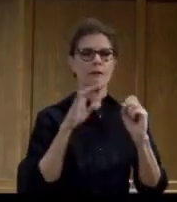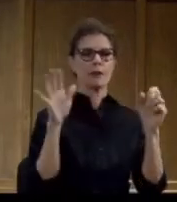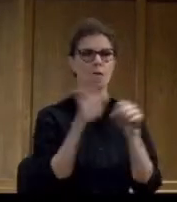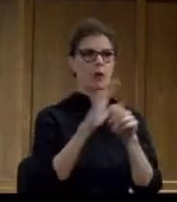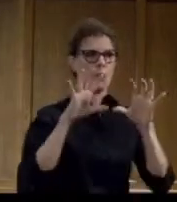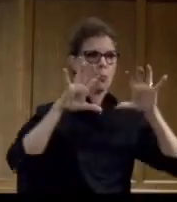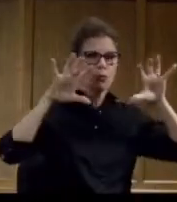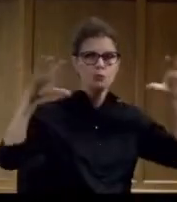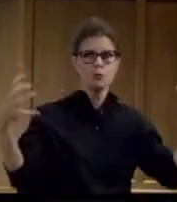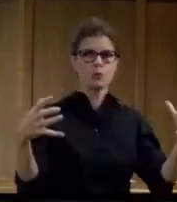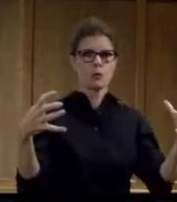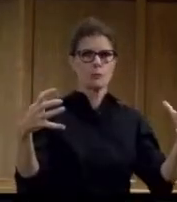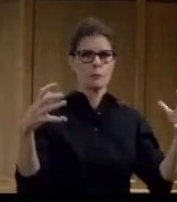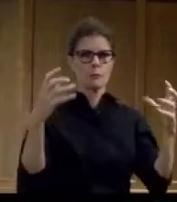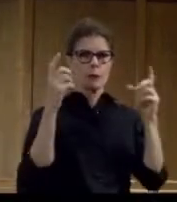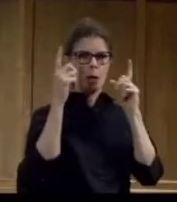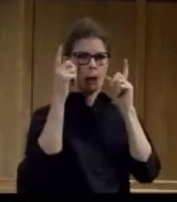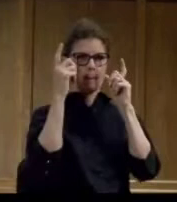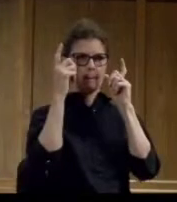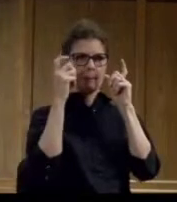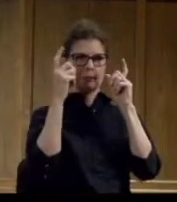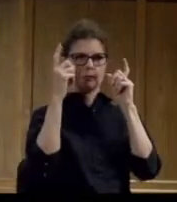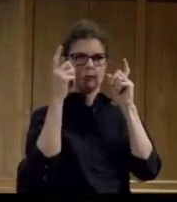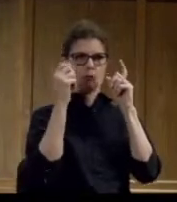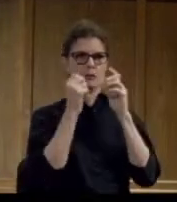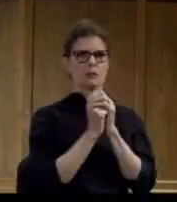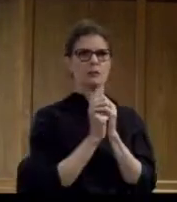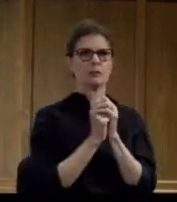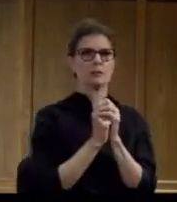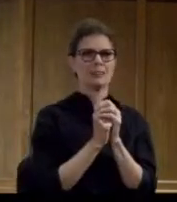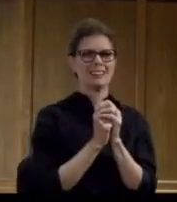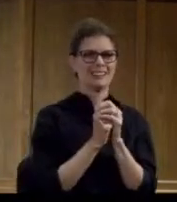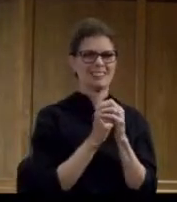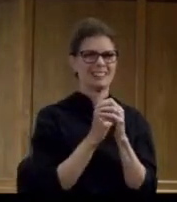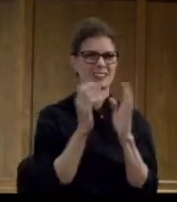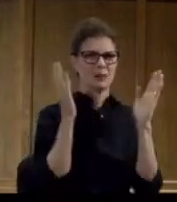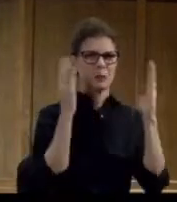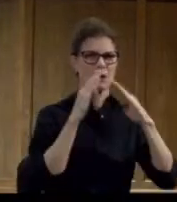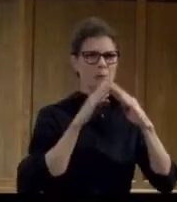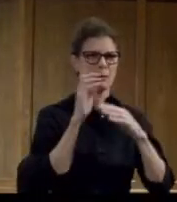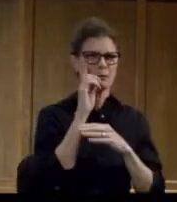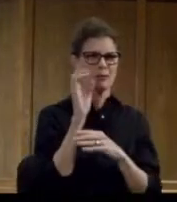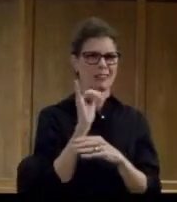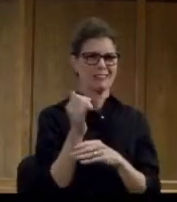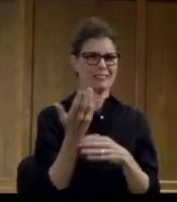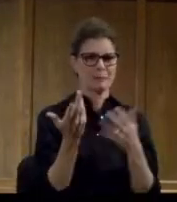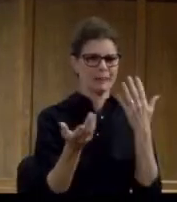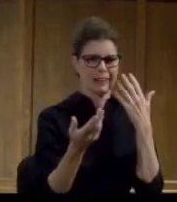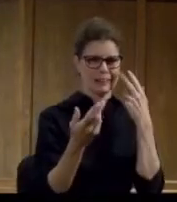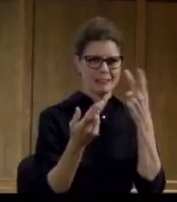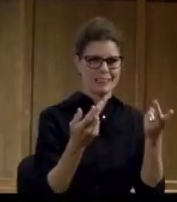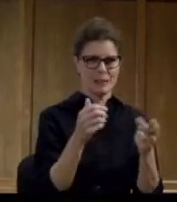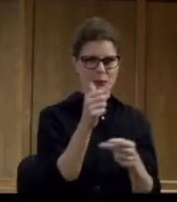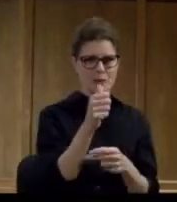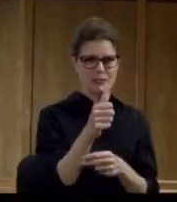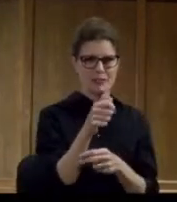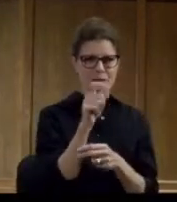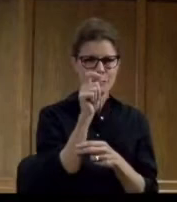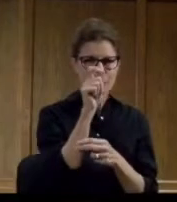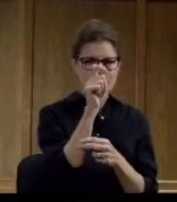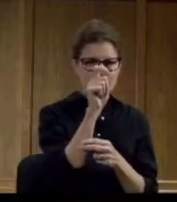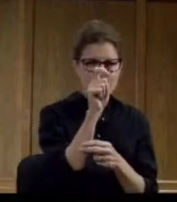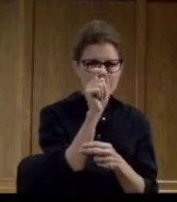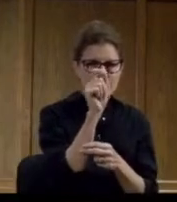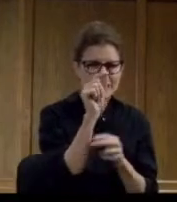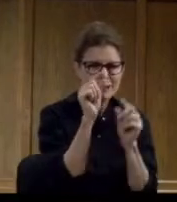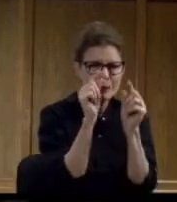Now, you don't really need to worry about looking amazing, because you probably won't be able to see yourself when the picture comes out. You'll be a dot. But we are going to try to do